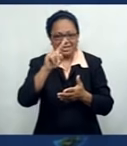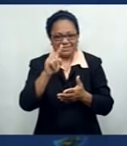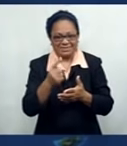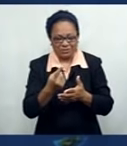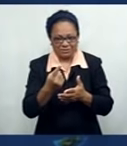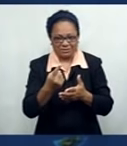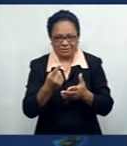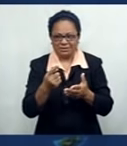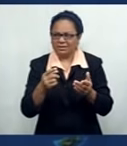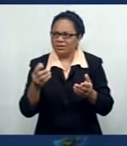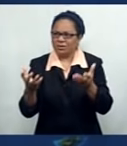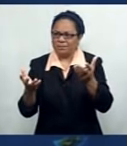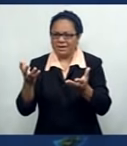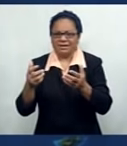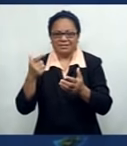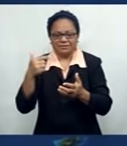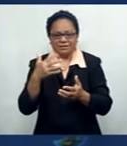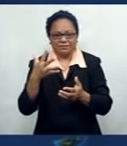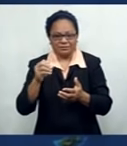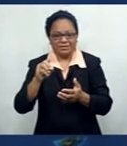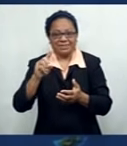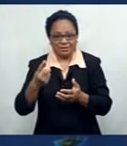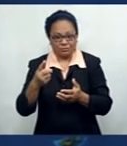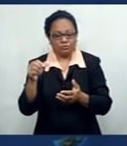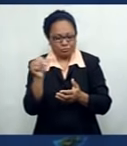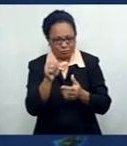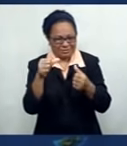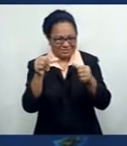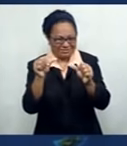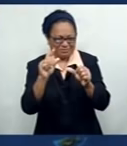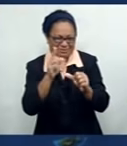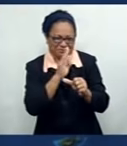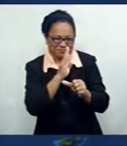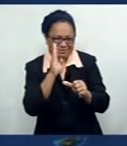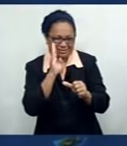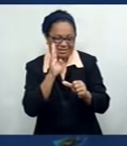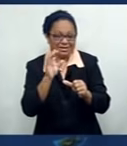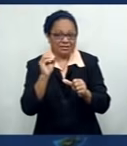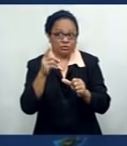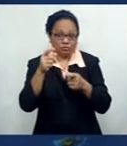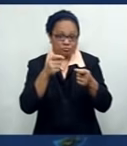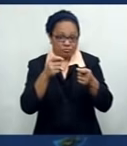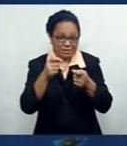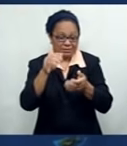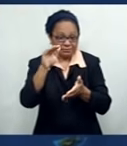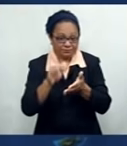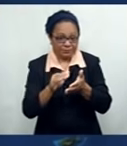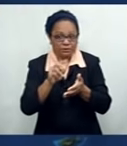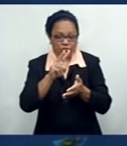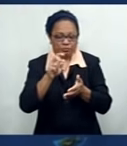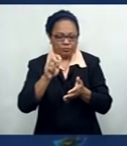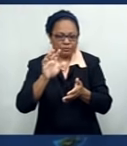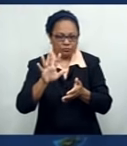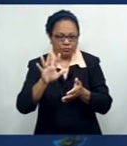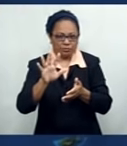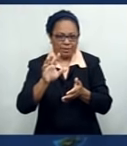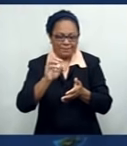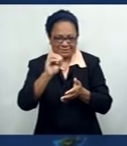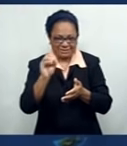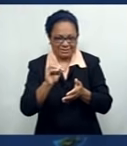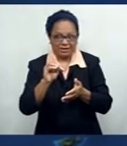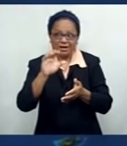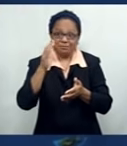the 750,000 expected. The unemployment rate dropped to 5.2% from 5.4%, and